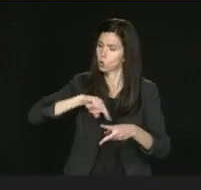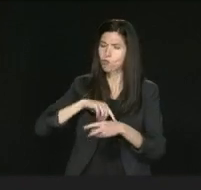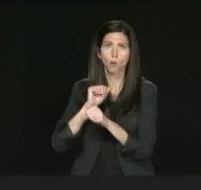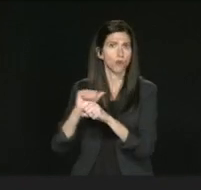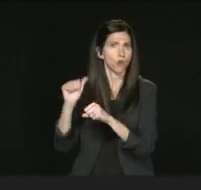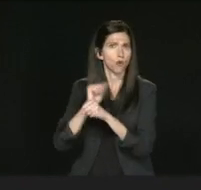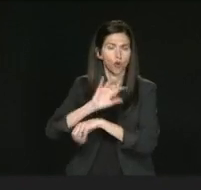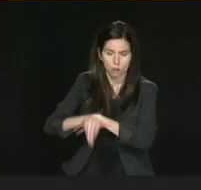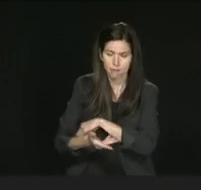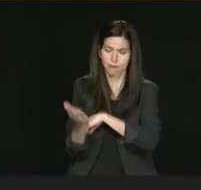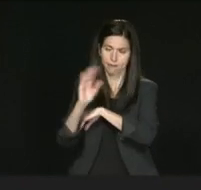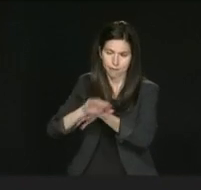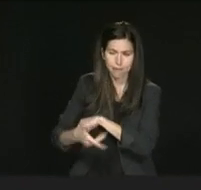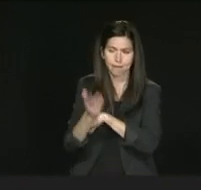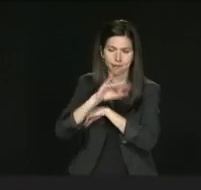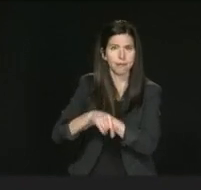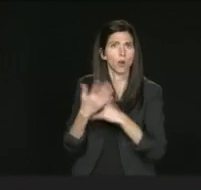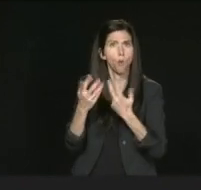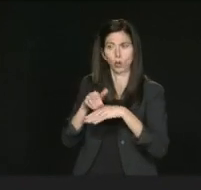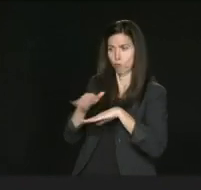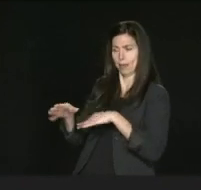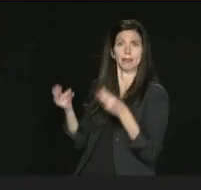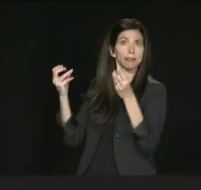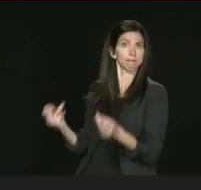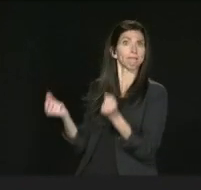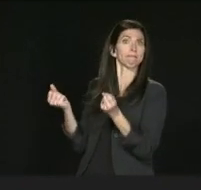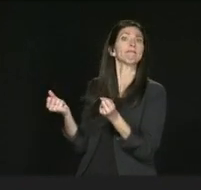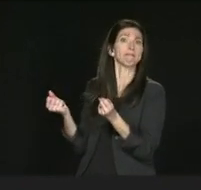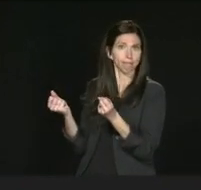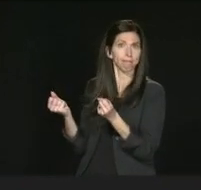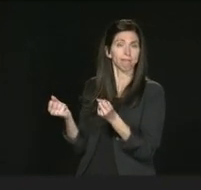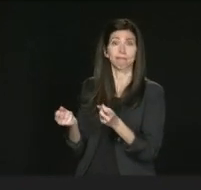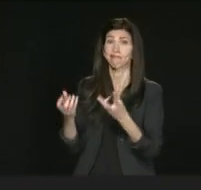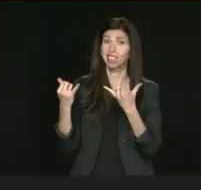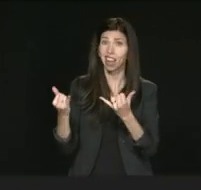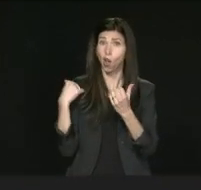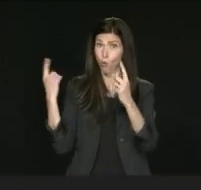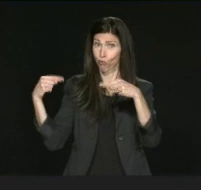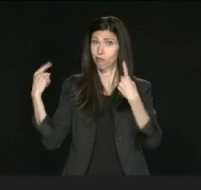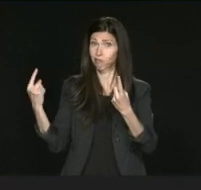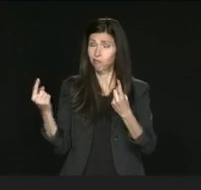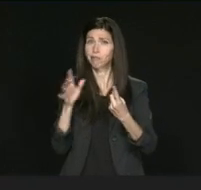So far, there should be approximately 1,000 members of the